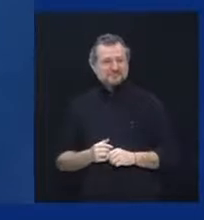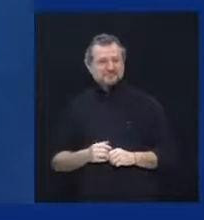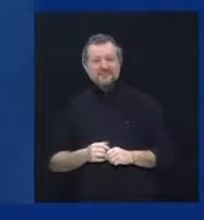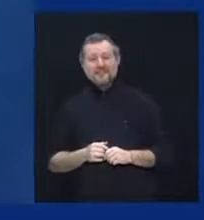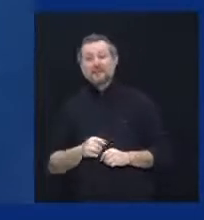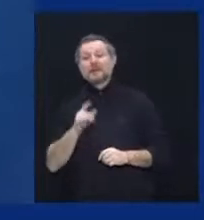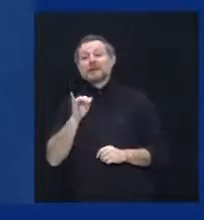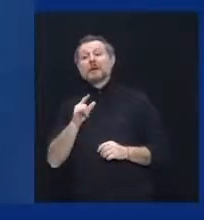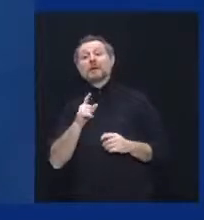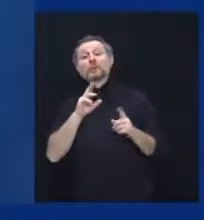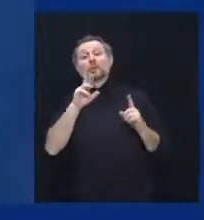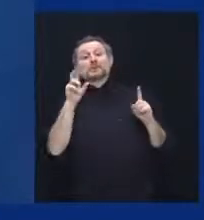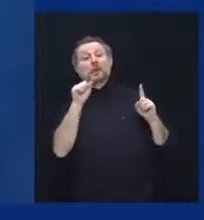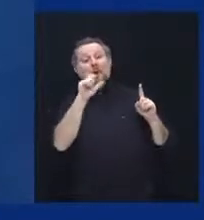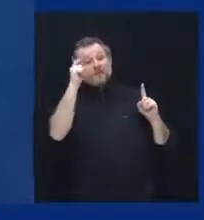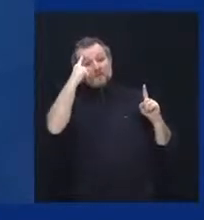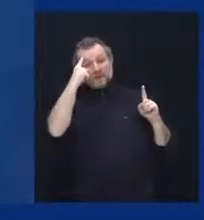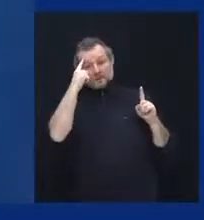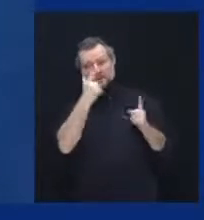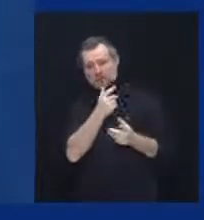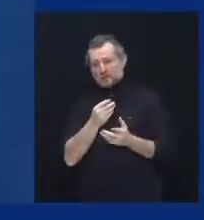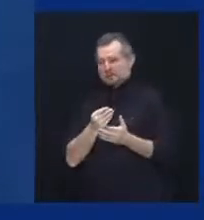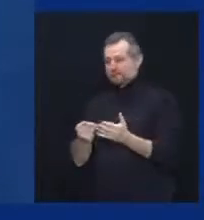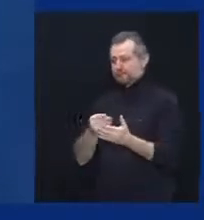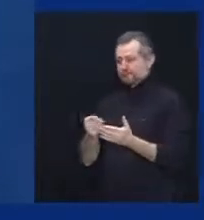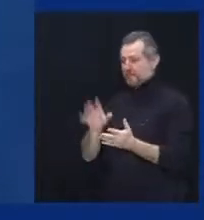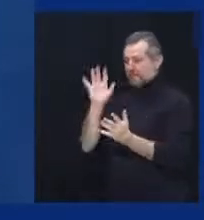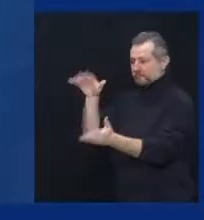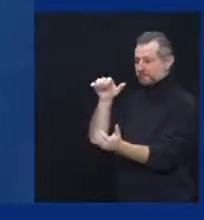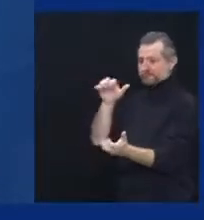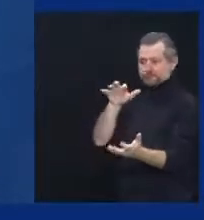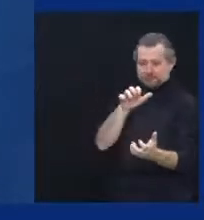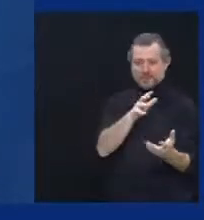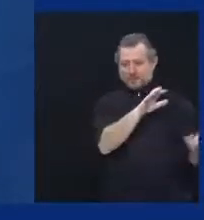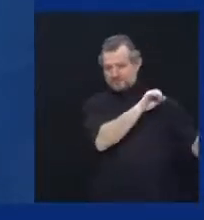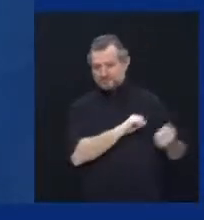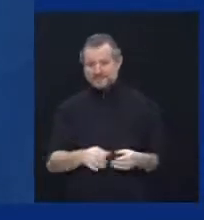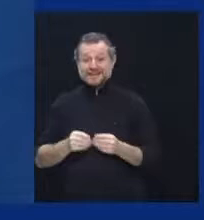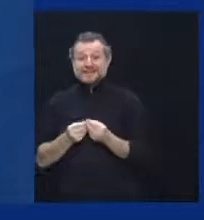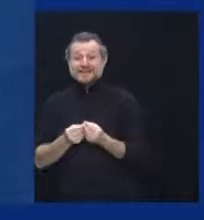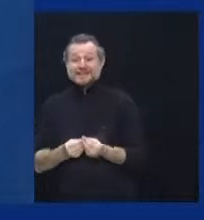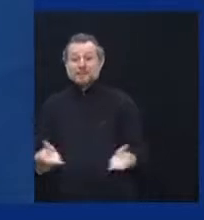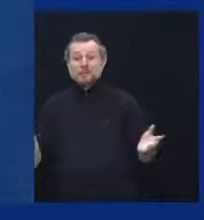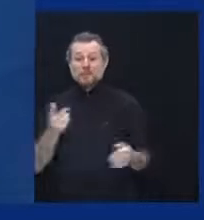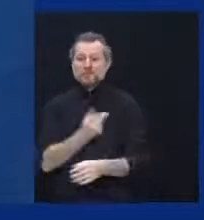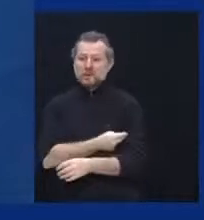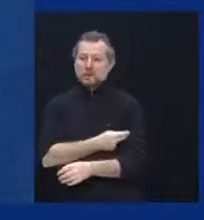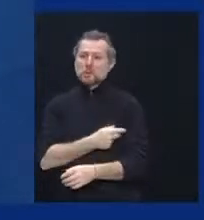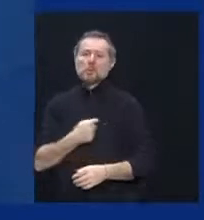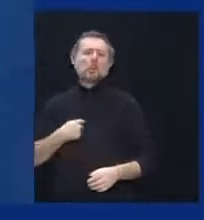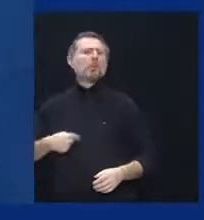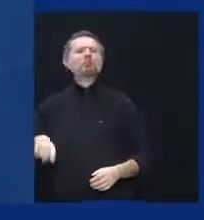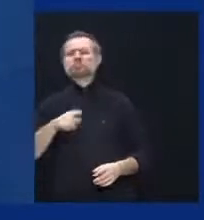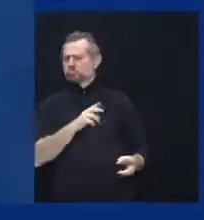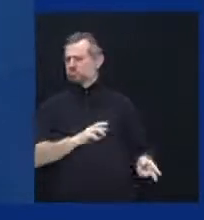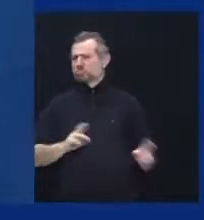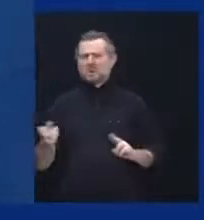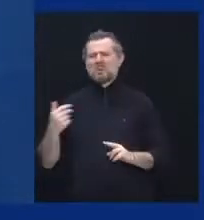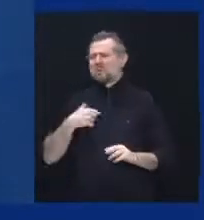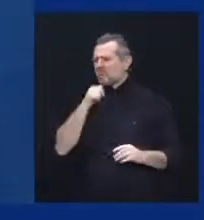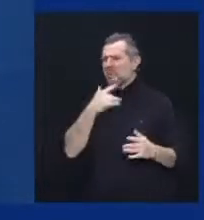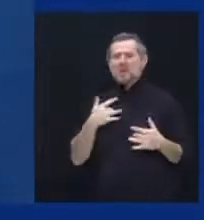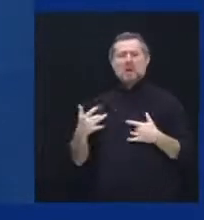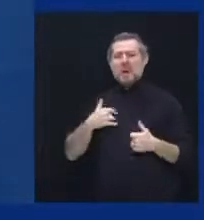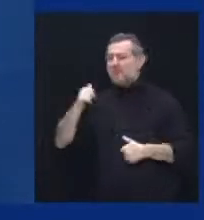United States' ability to procure. It's not about distribution. We have far more distribution capacity than we